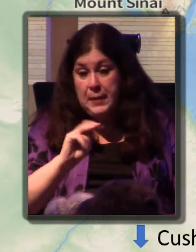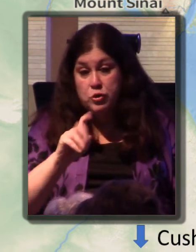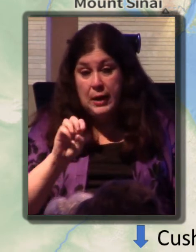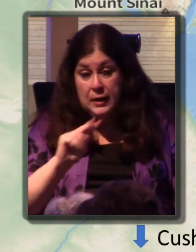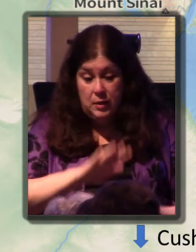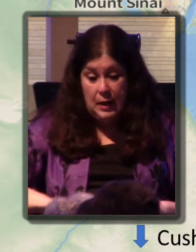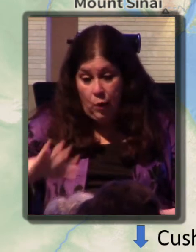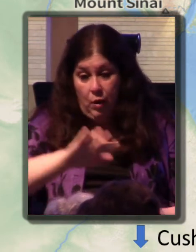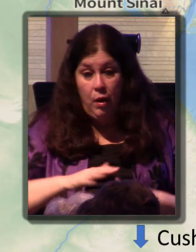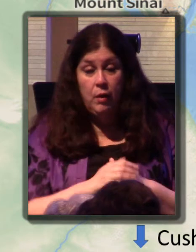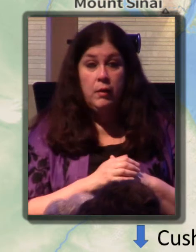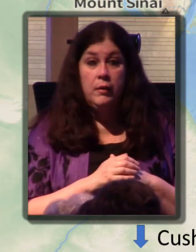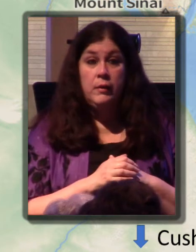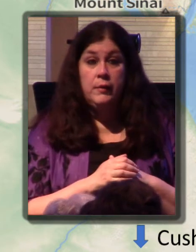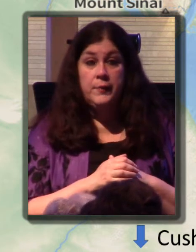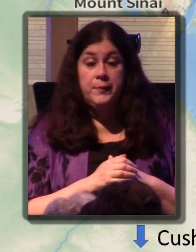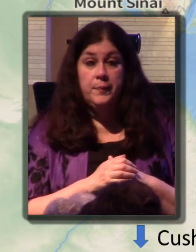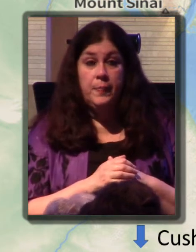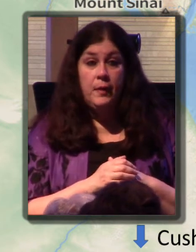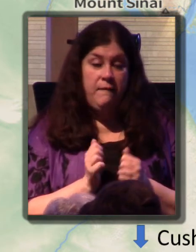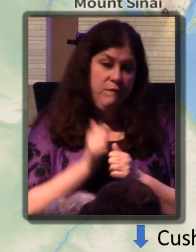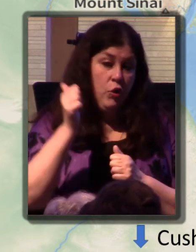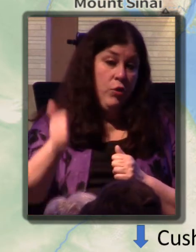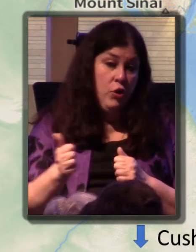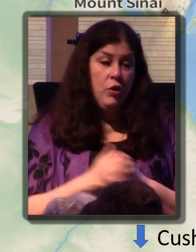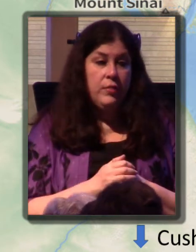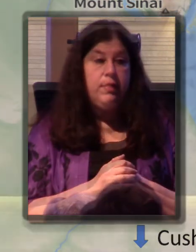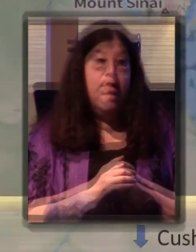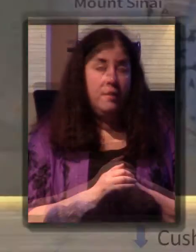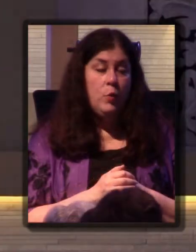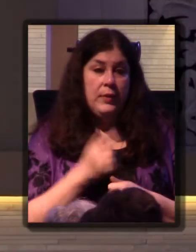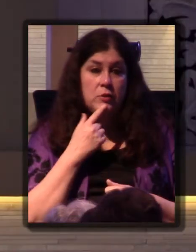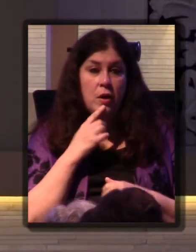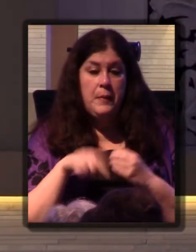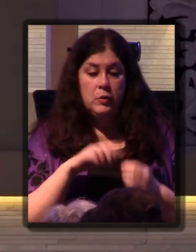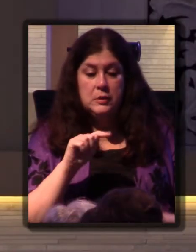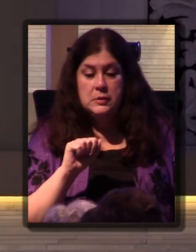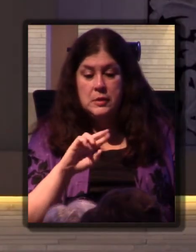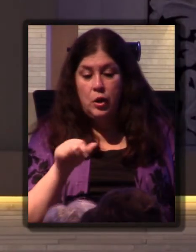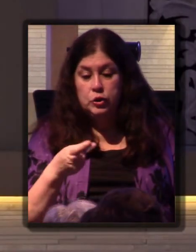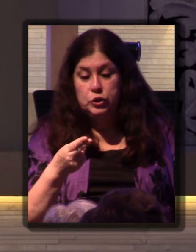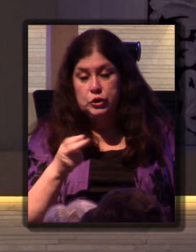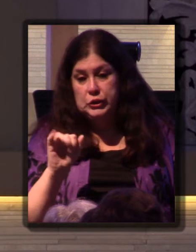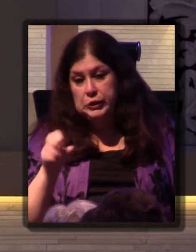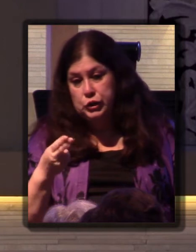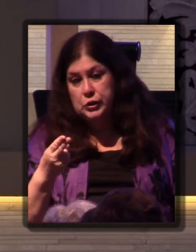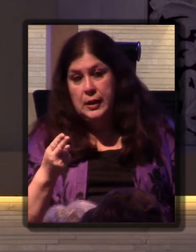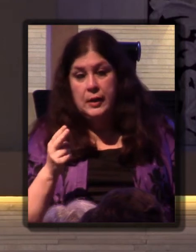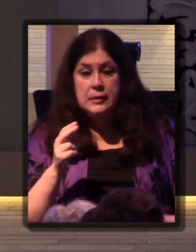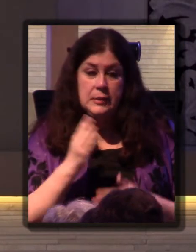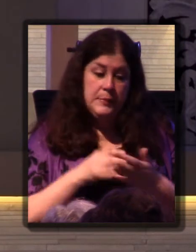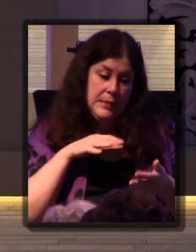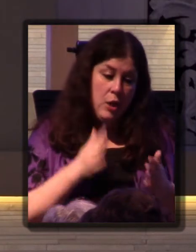over the Mediterranean world and further than that. And when it talks about Tarshish, some scholars